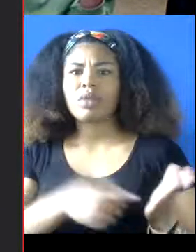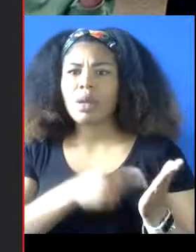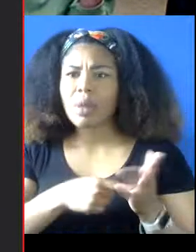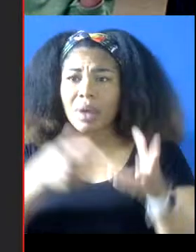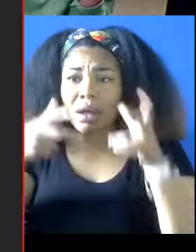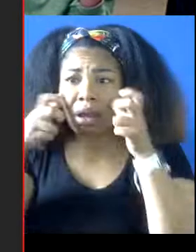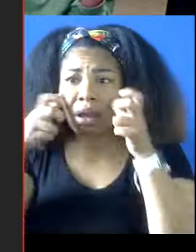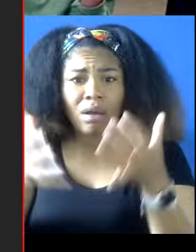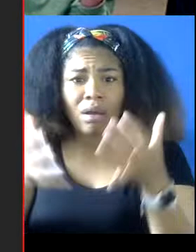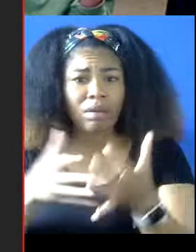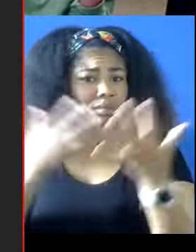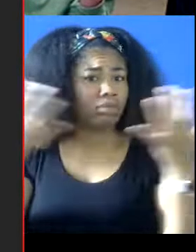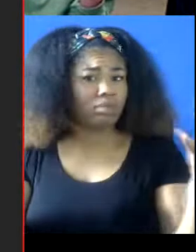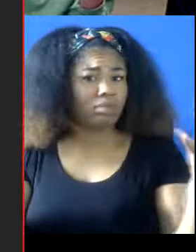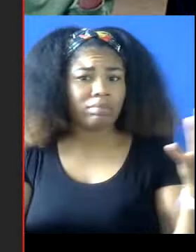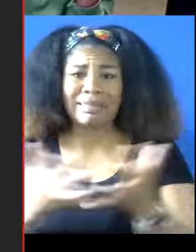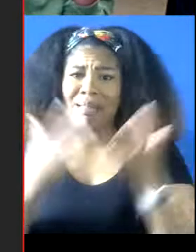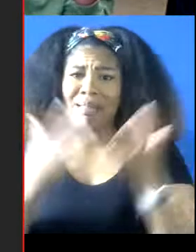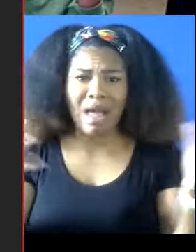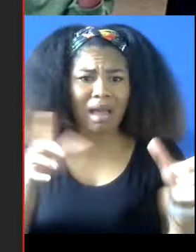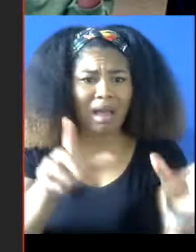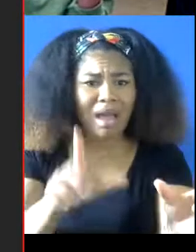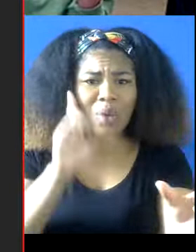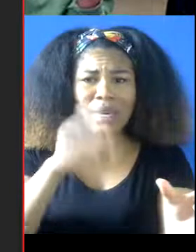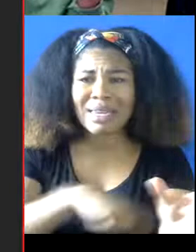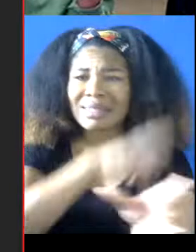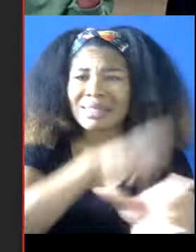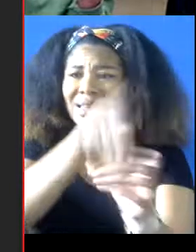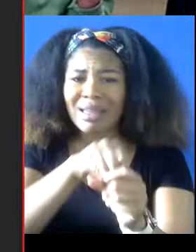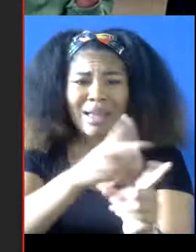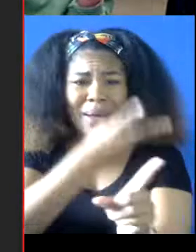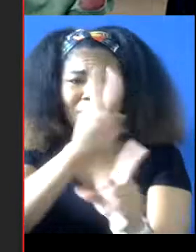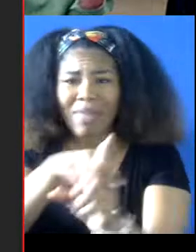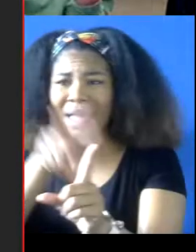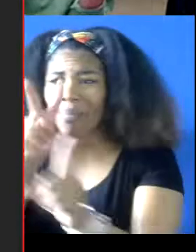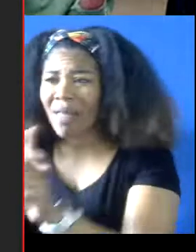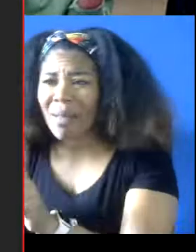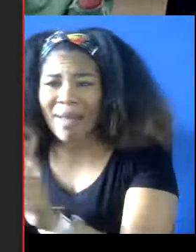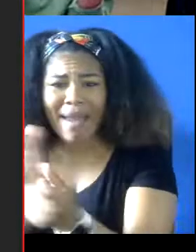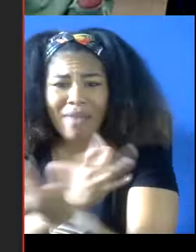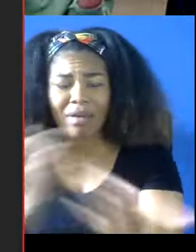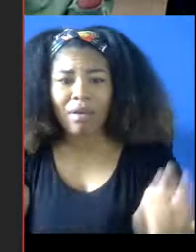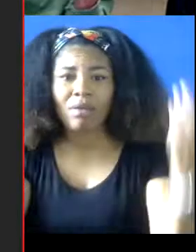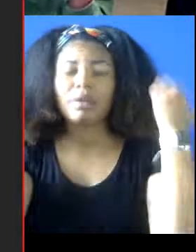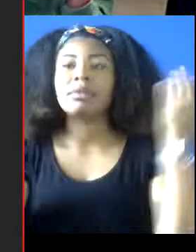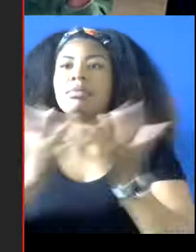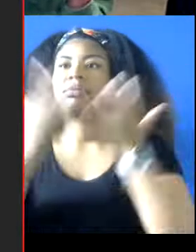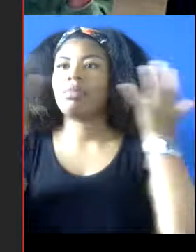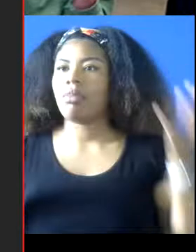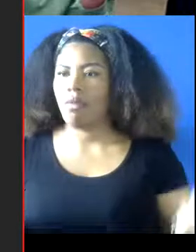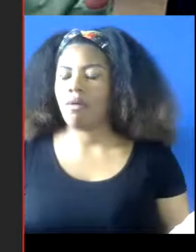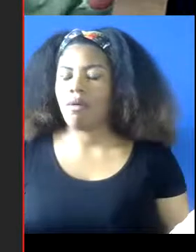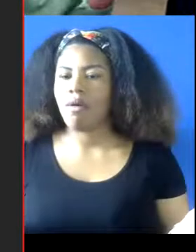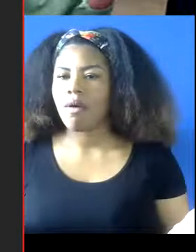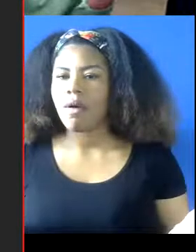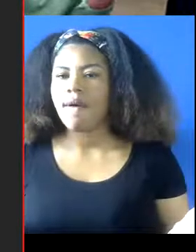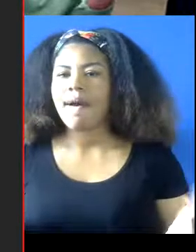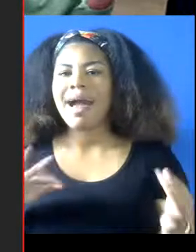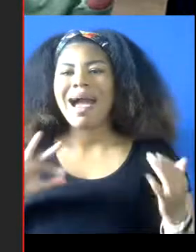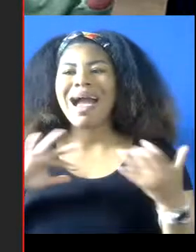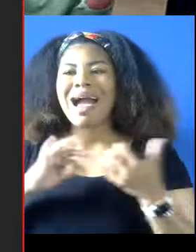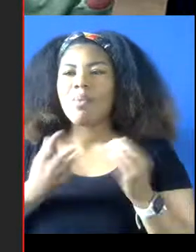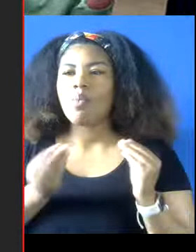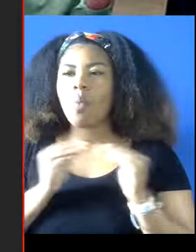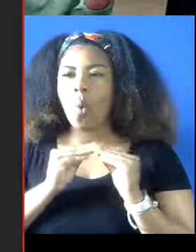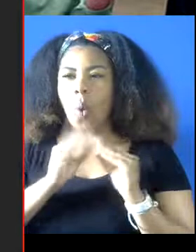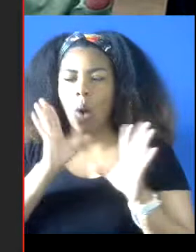in all of the different aspects that students bring into the classroom. How do we address all